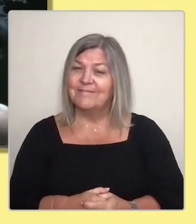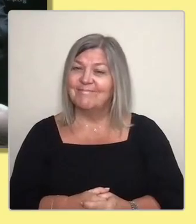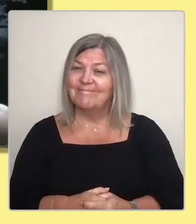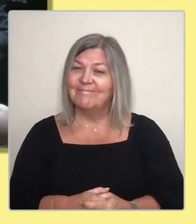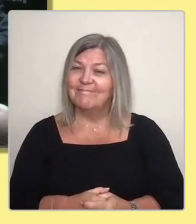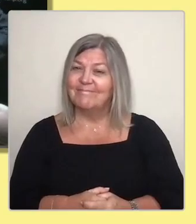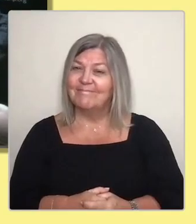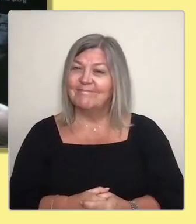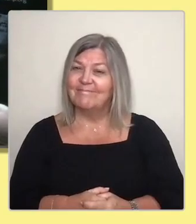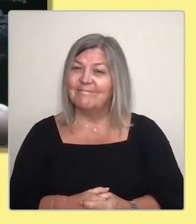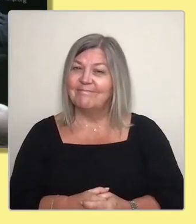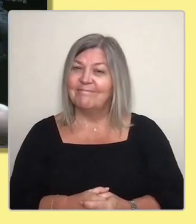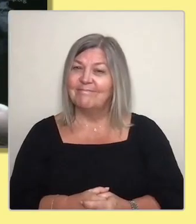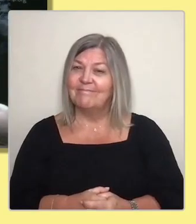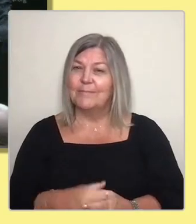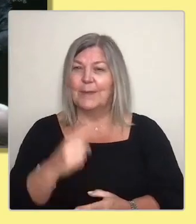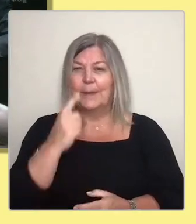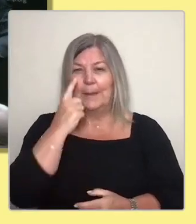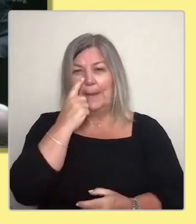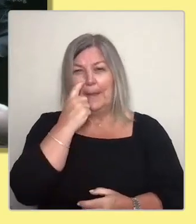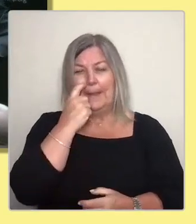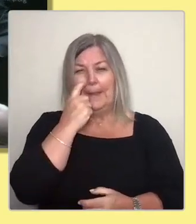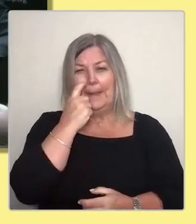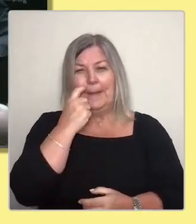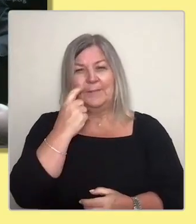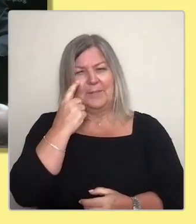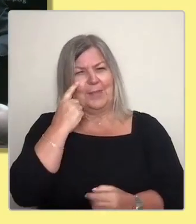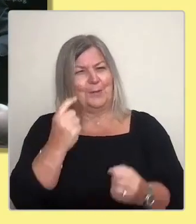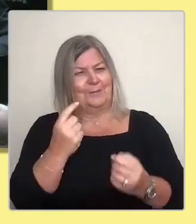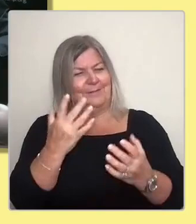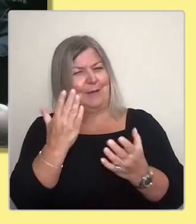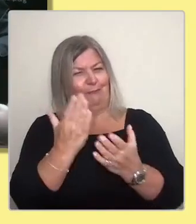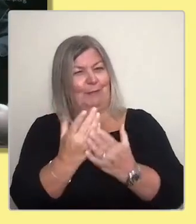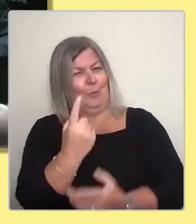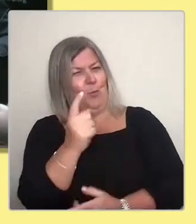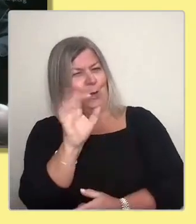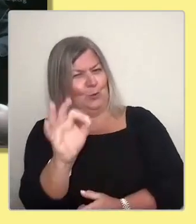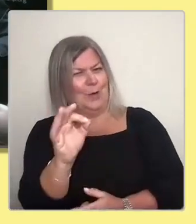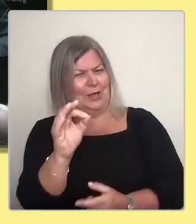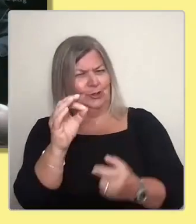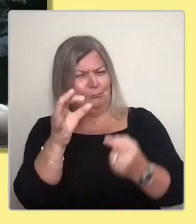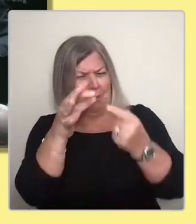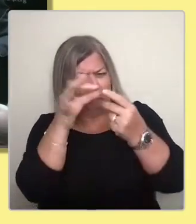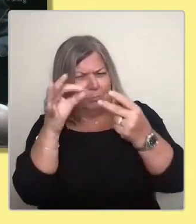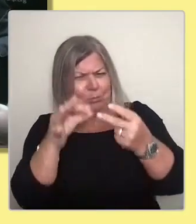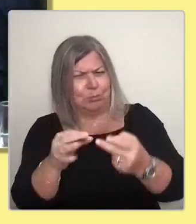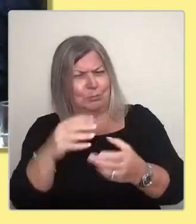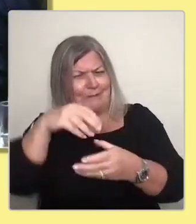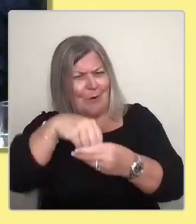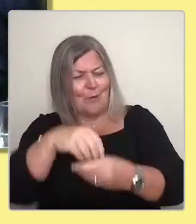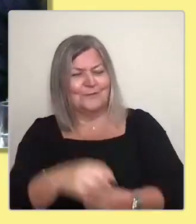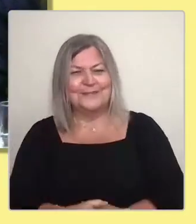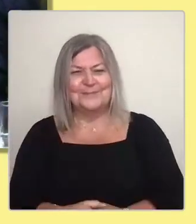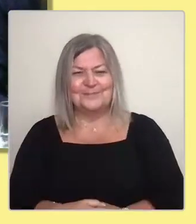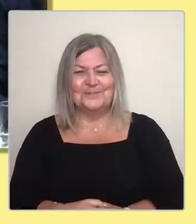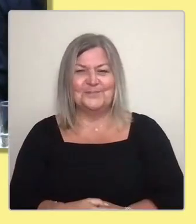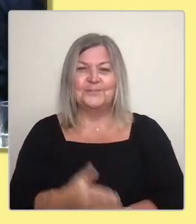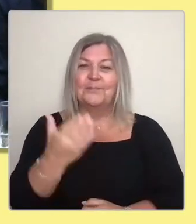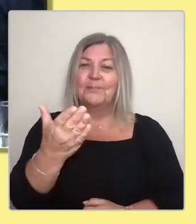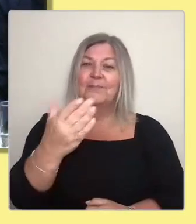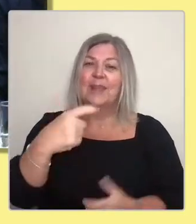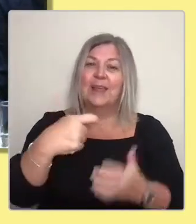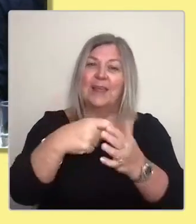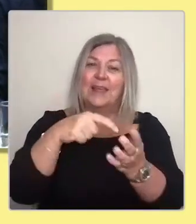I think that's what's called a portmanteau question. There's lots of questions in it. So let's take it. In any case, it starts with Kate.